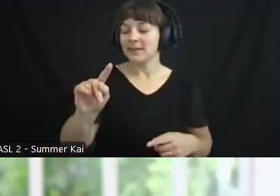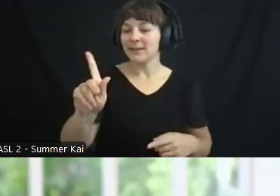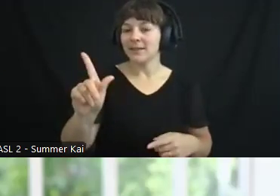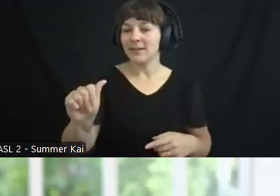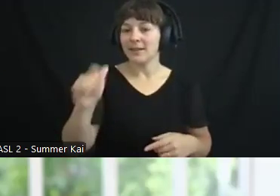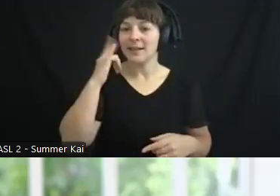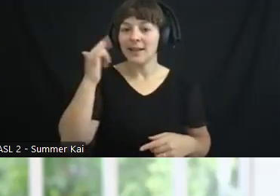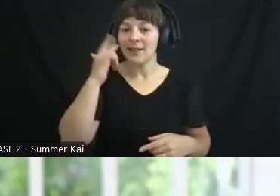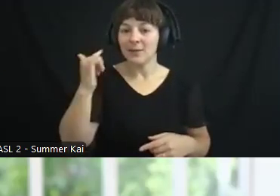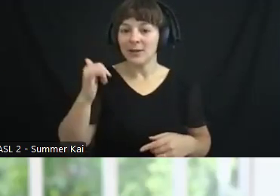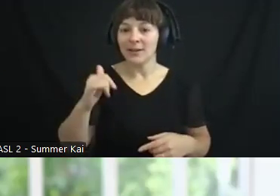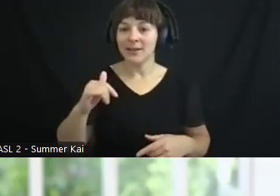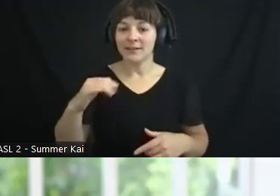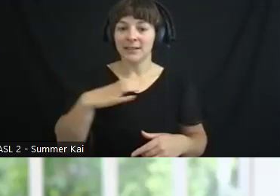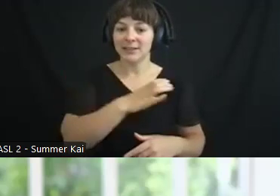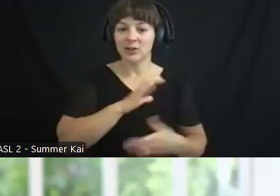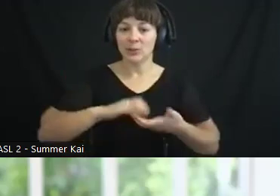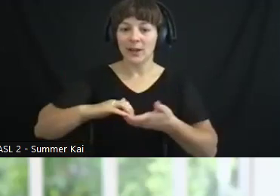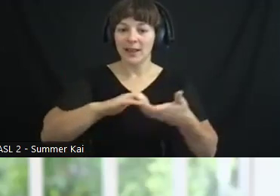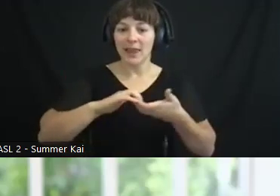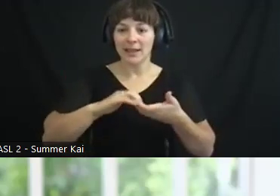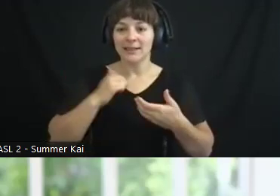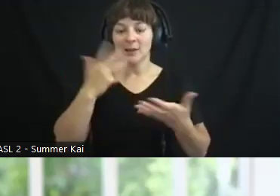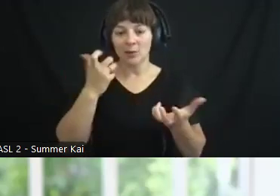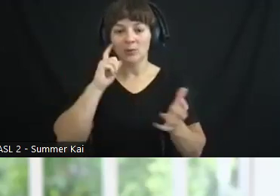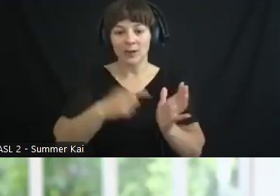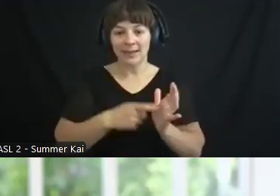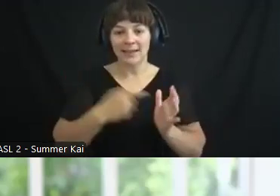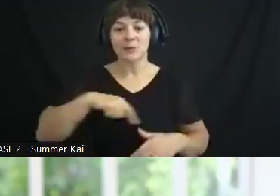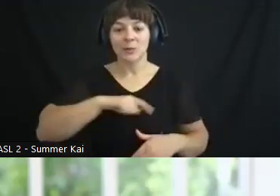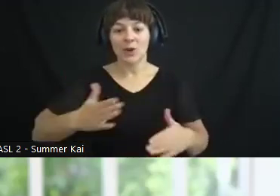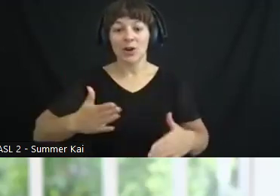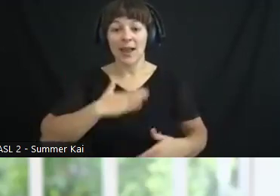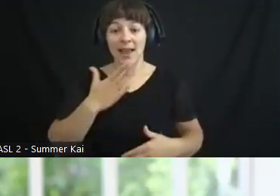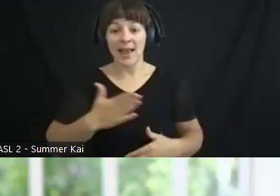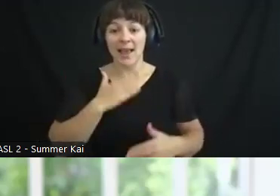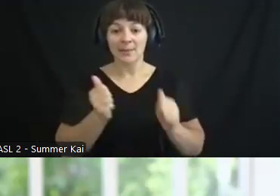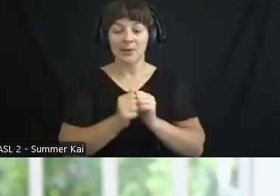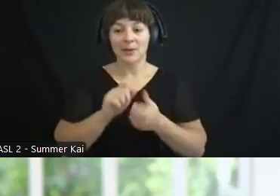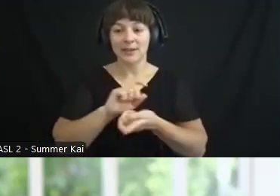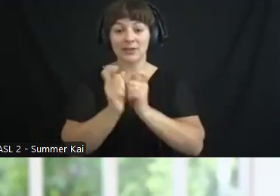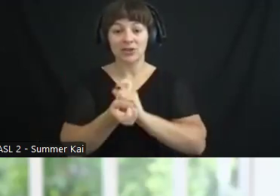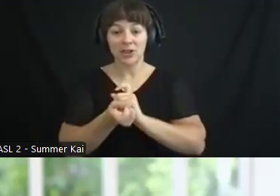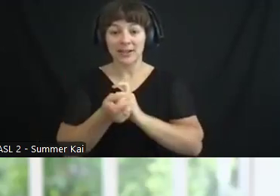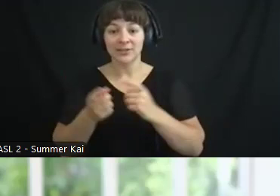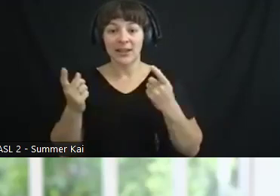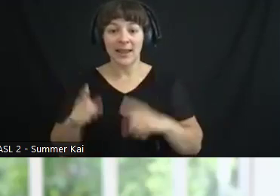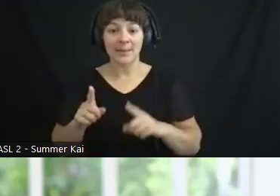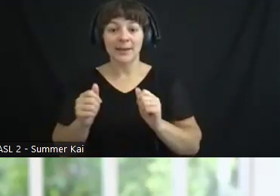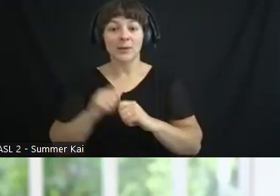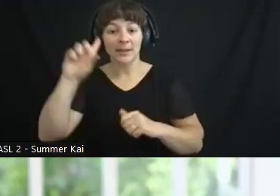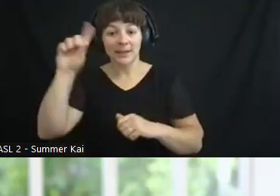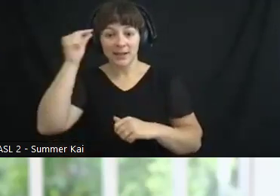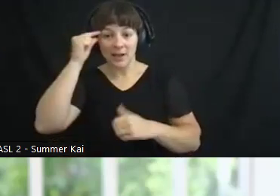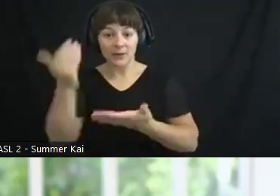How incredibly happy we are with the with the changes in what the governor is now